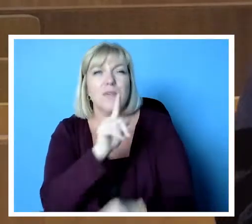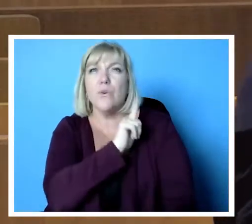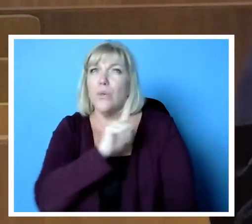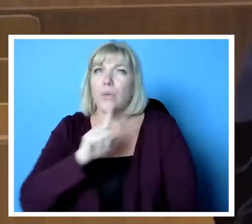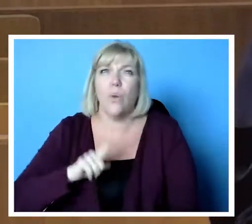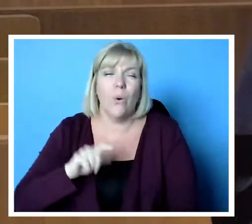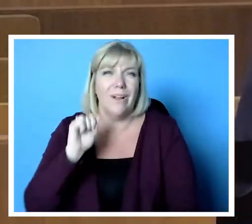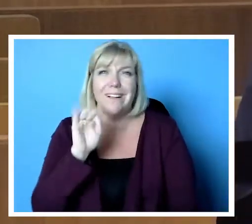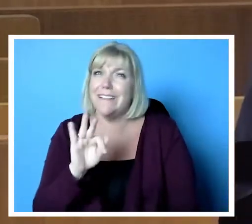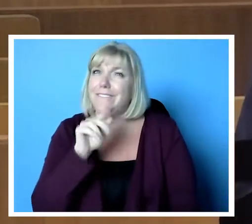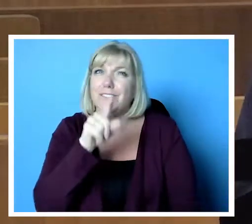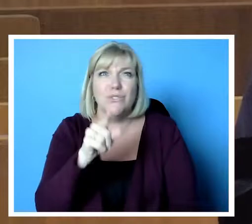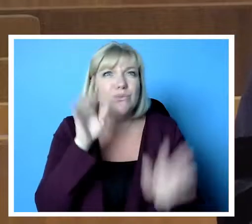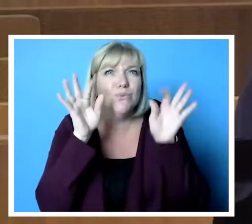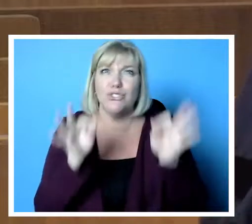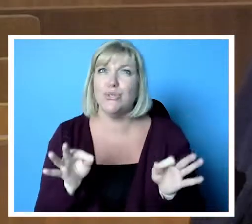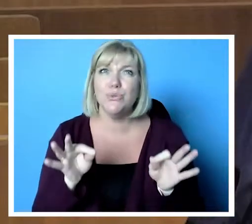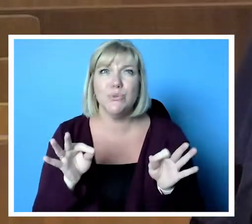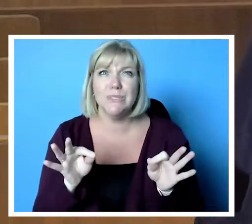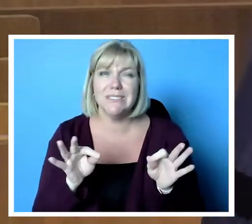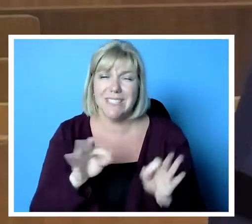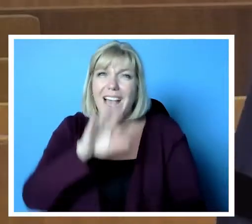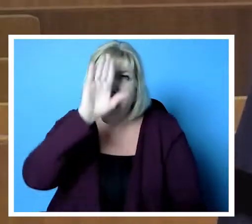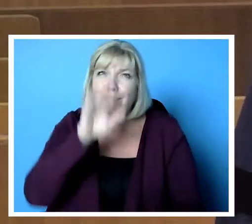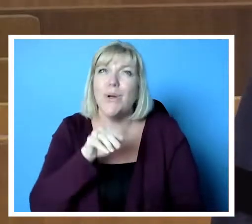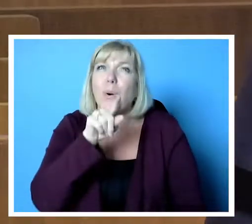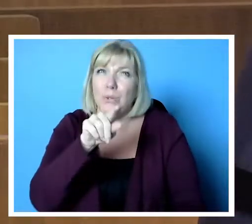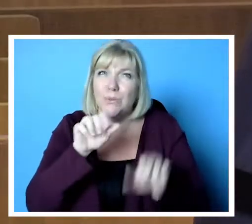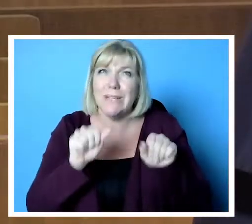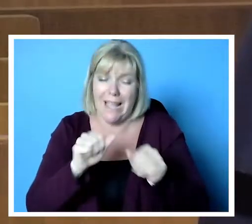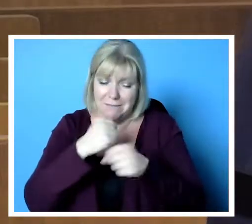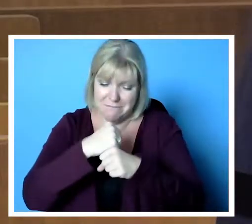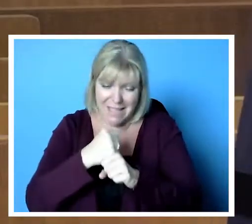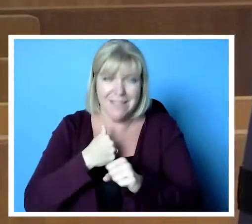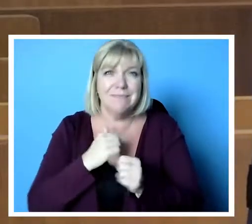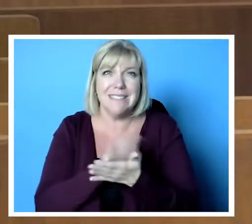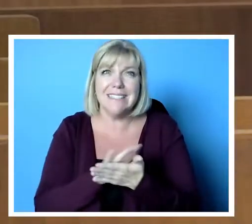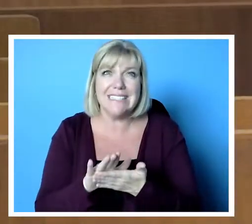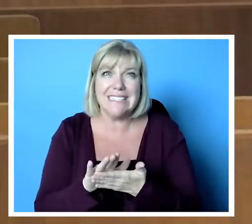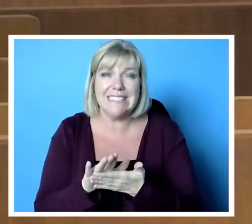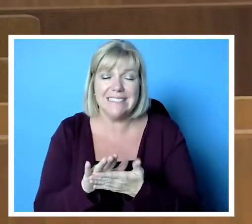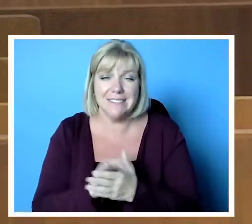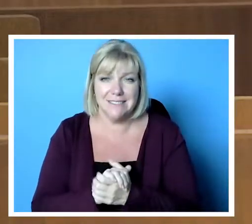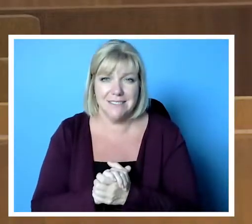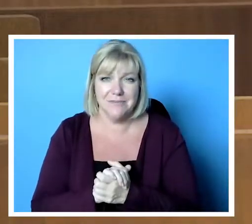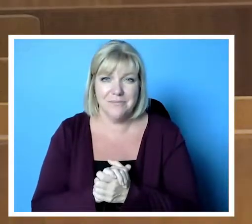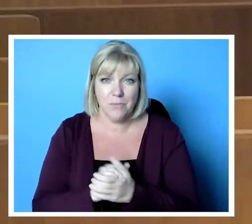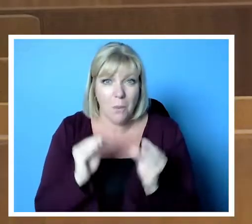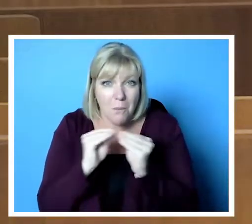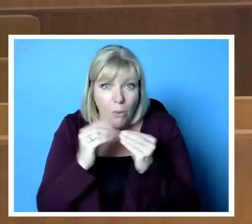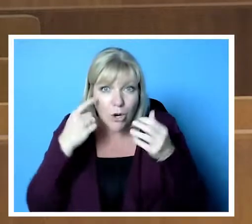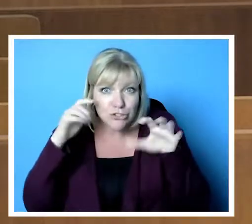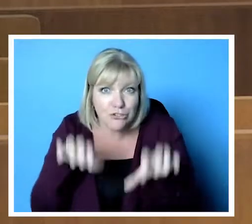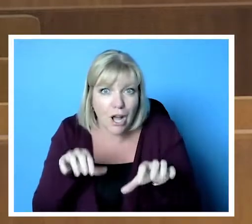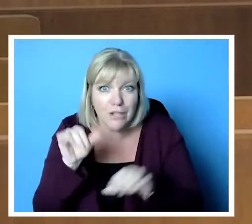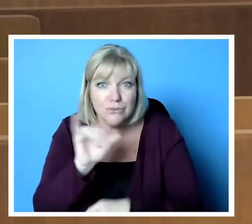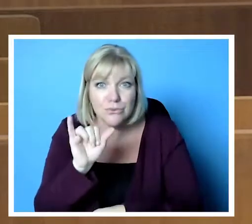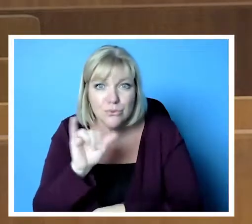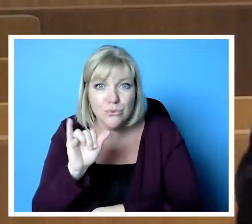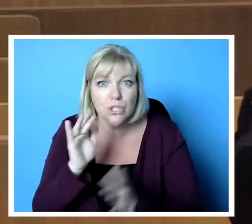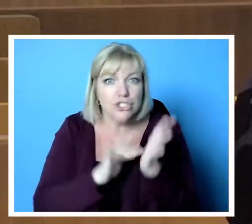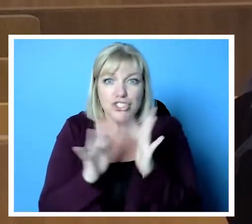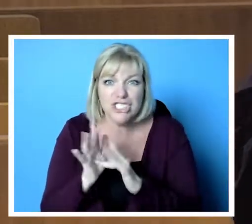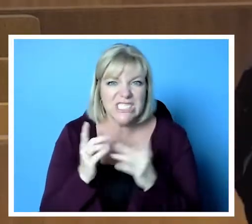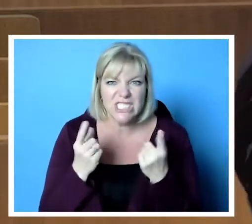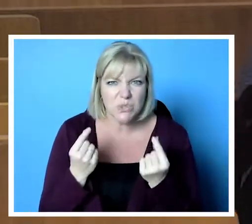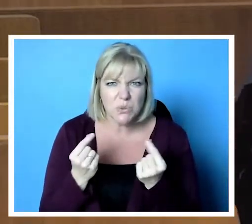you choose, I know you can make me clean." And even more striking is Jesus